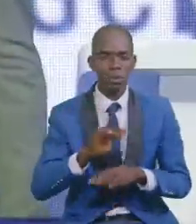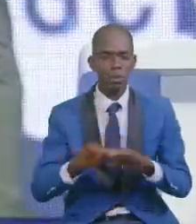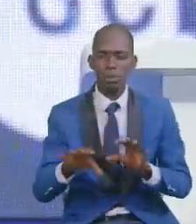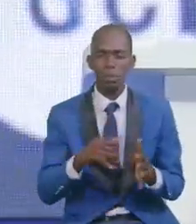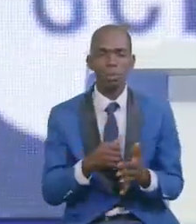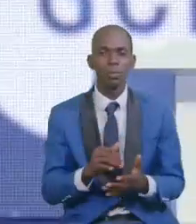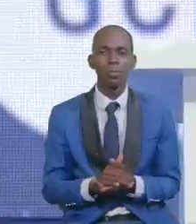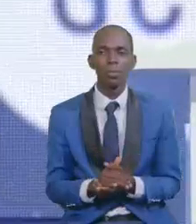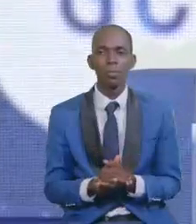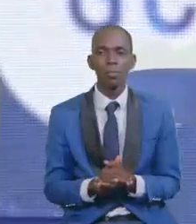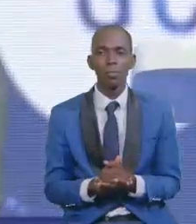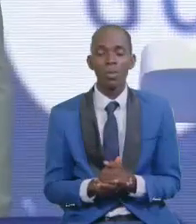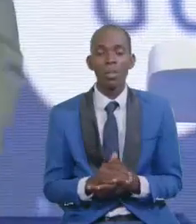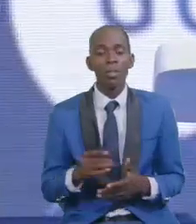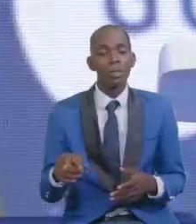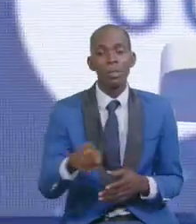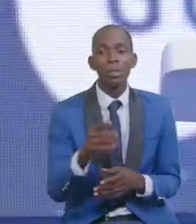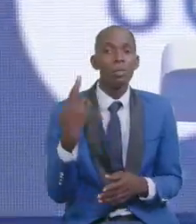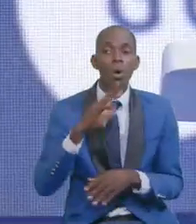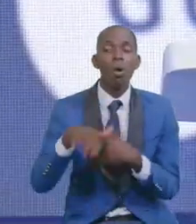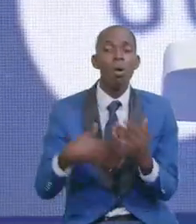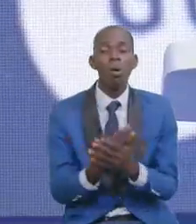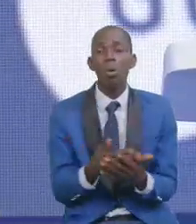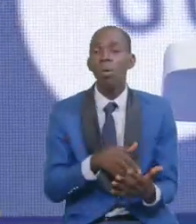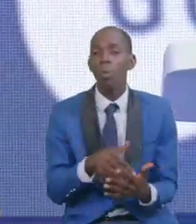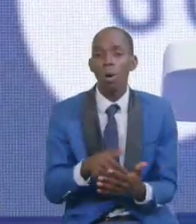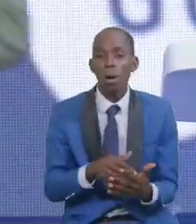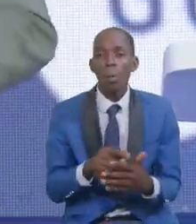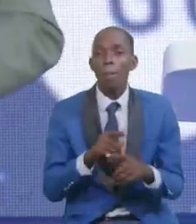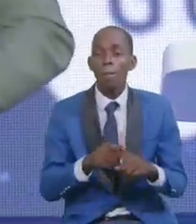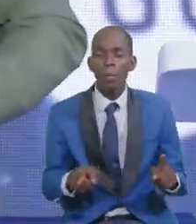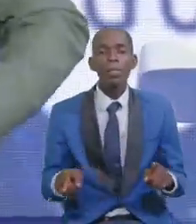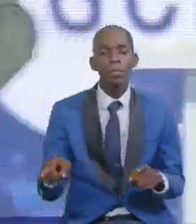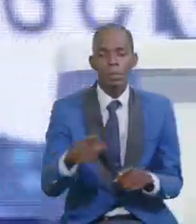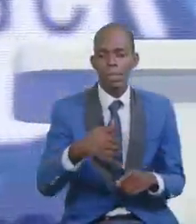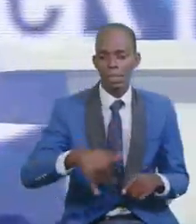They were all weak, but they finished strong.